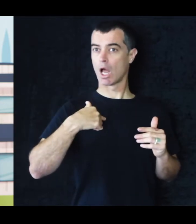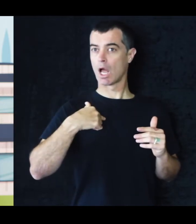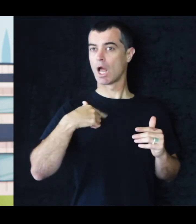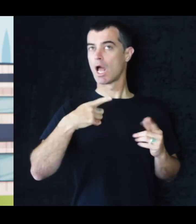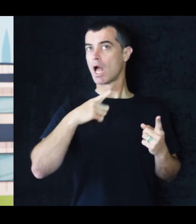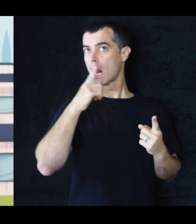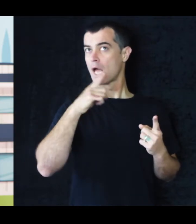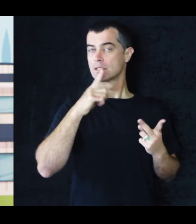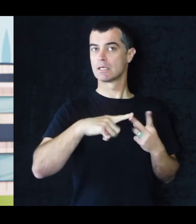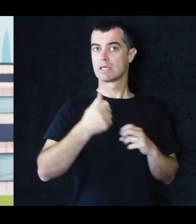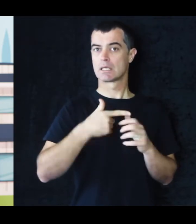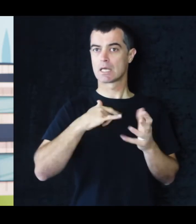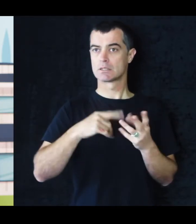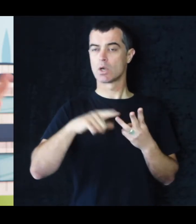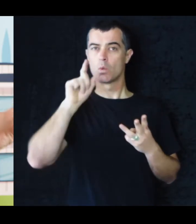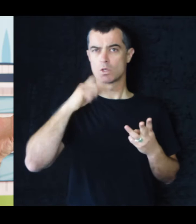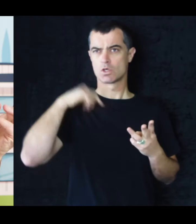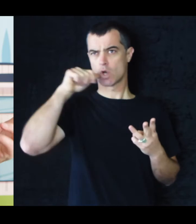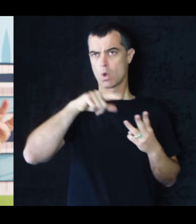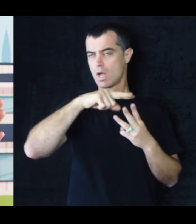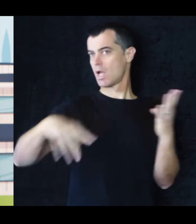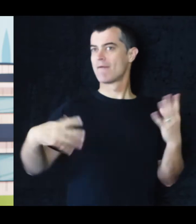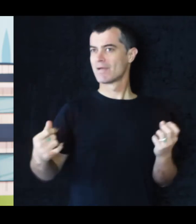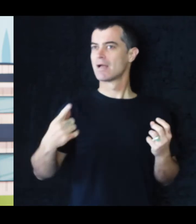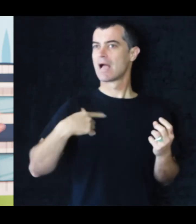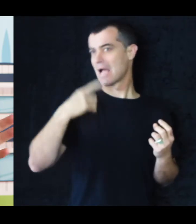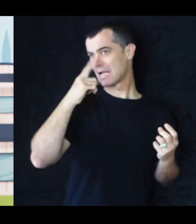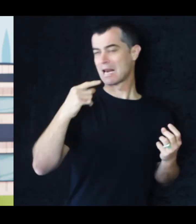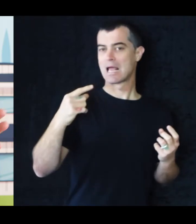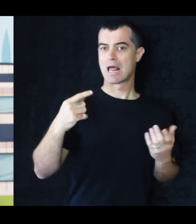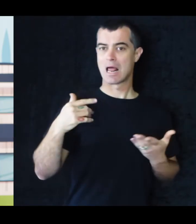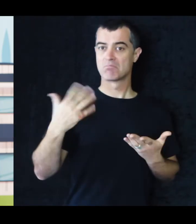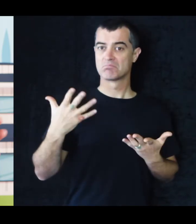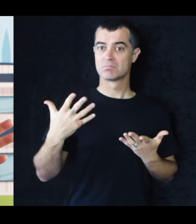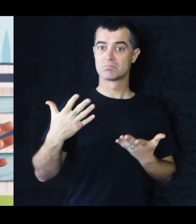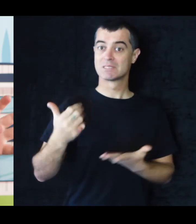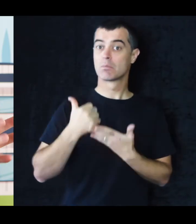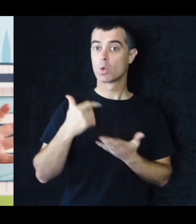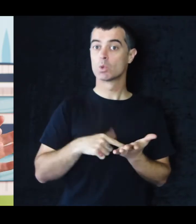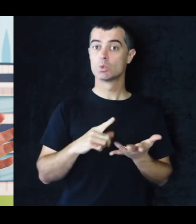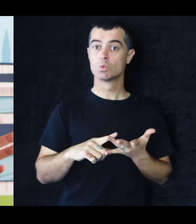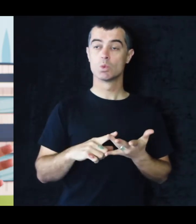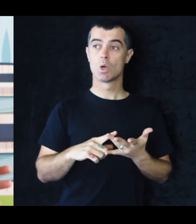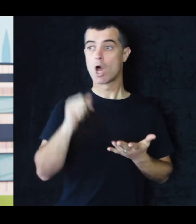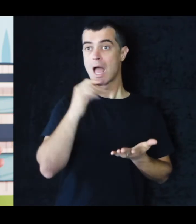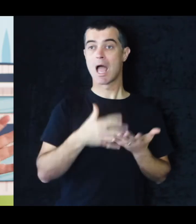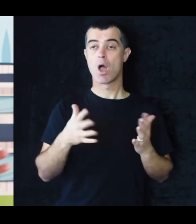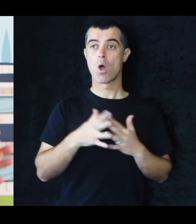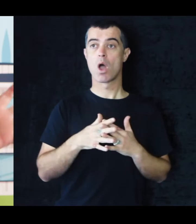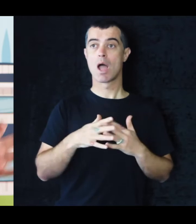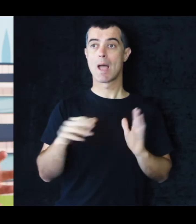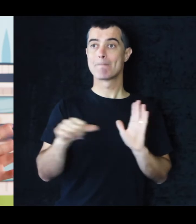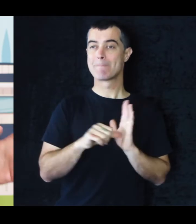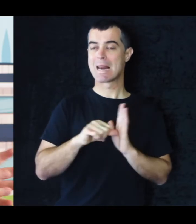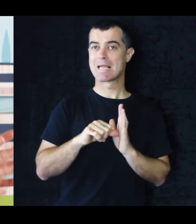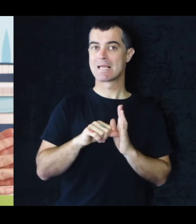got gas, I've got water, electricity. I know all of that. But if I can get the help and support to know how to put